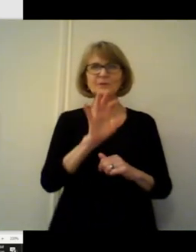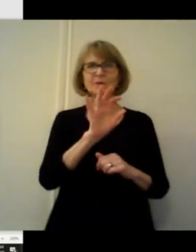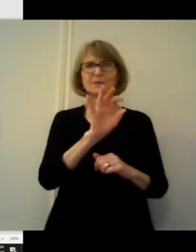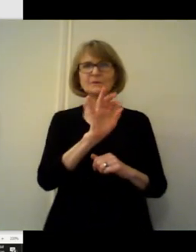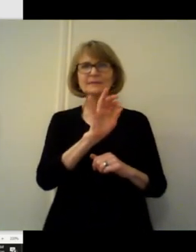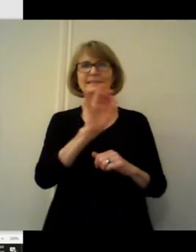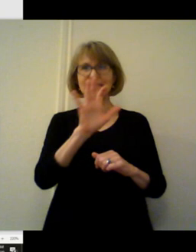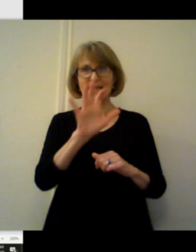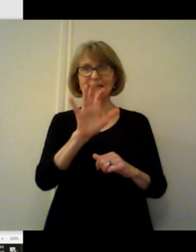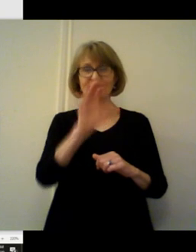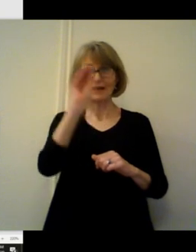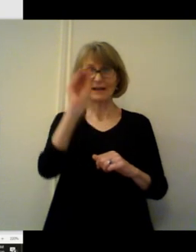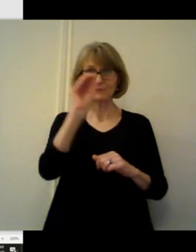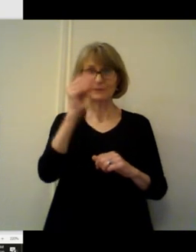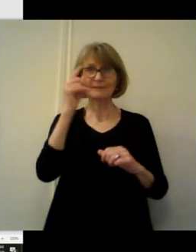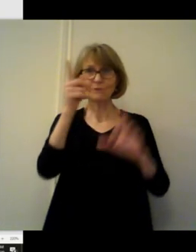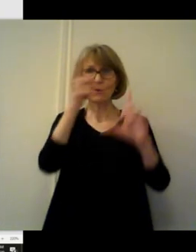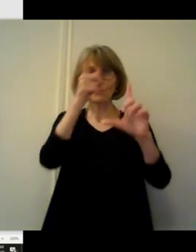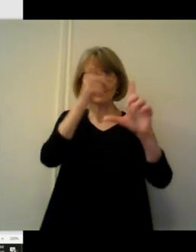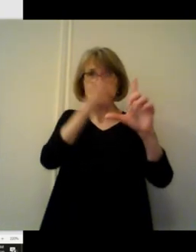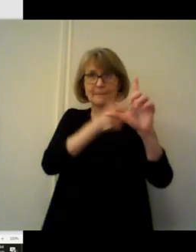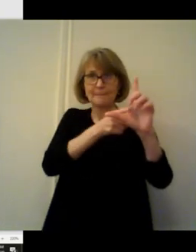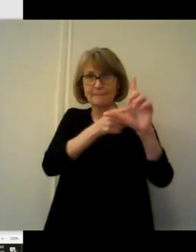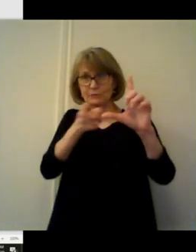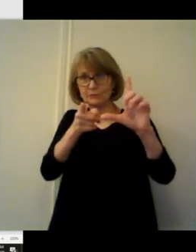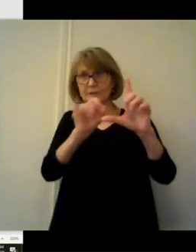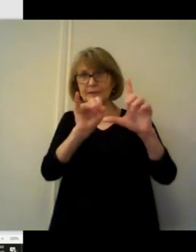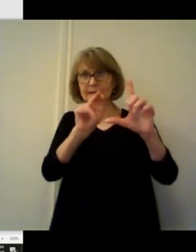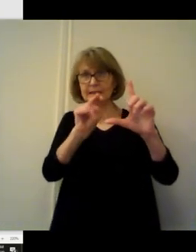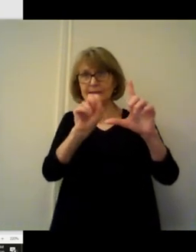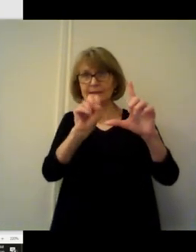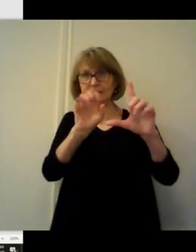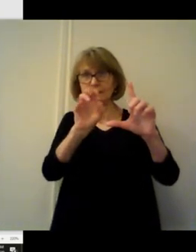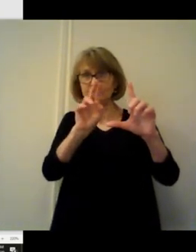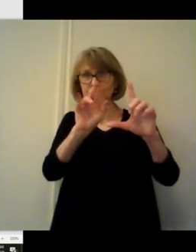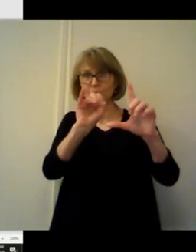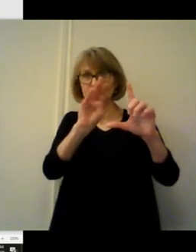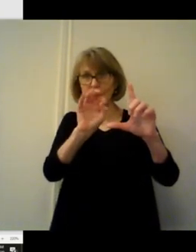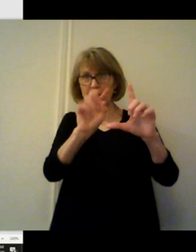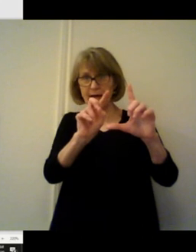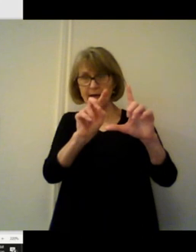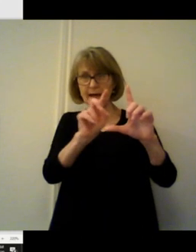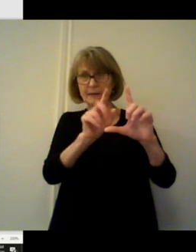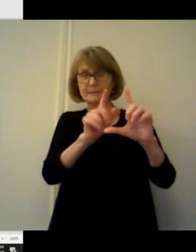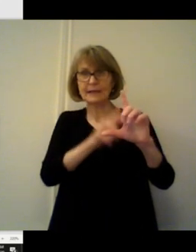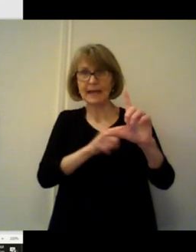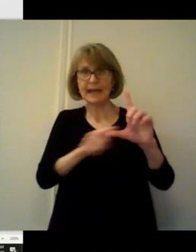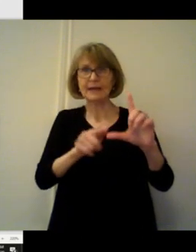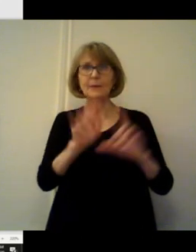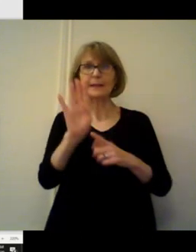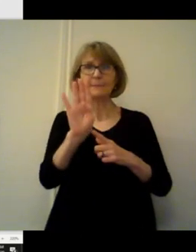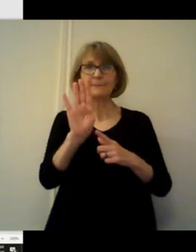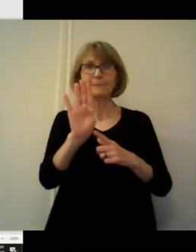Now I'm going to go ahead and erase it because this is going to get a little bit messy if I don't. Okay, but now let's do B. Look at B. Looking at this